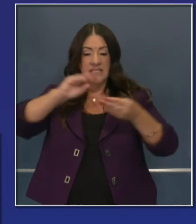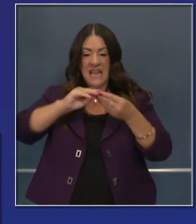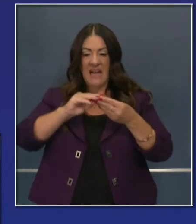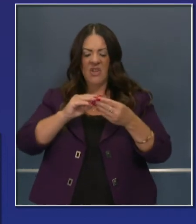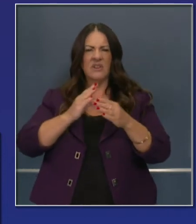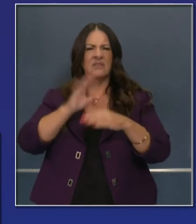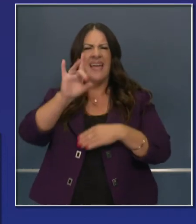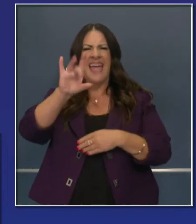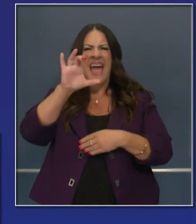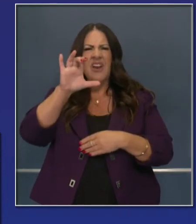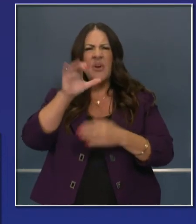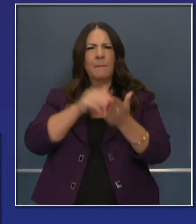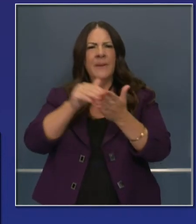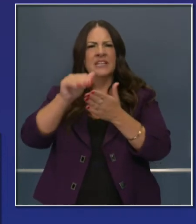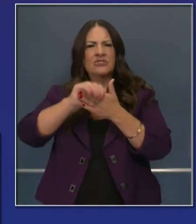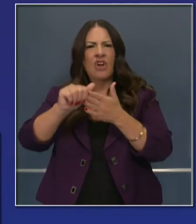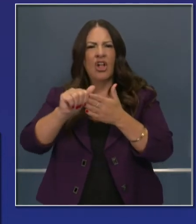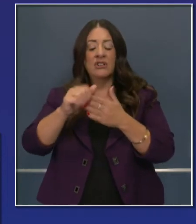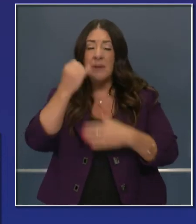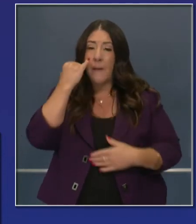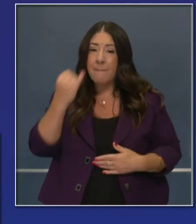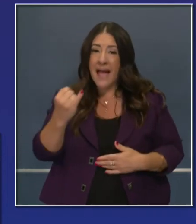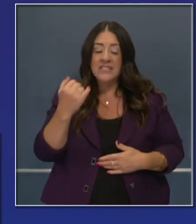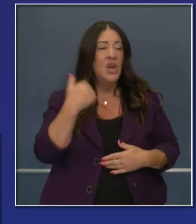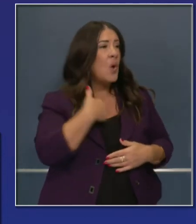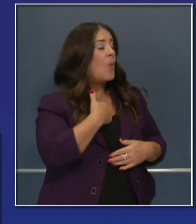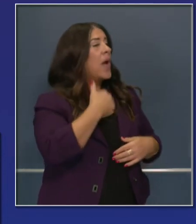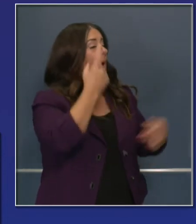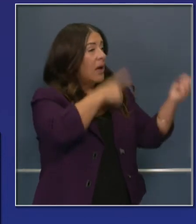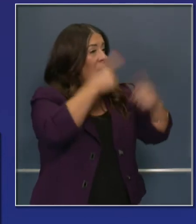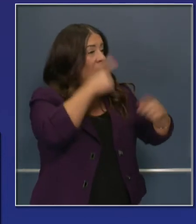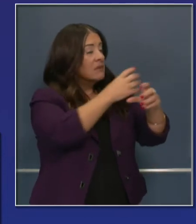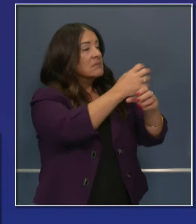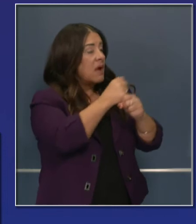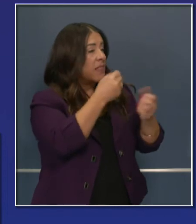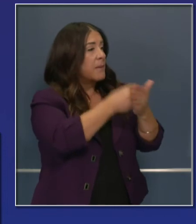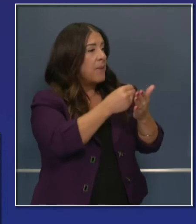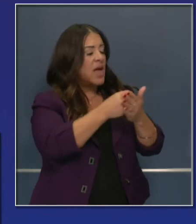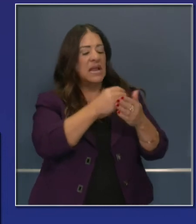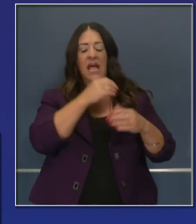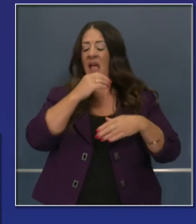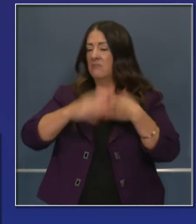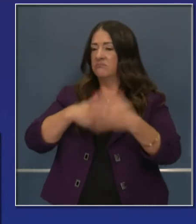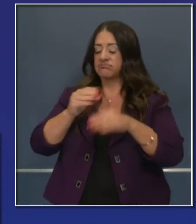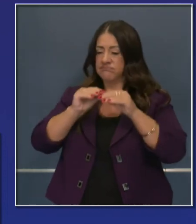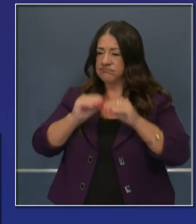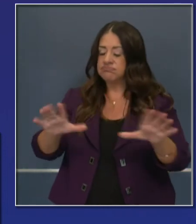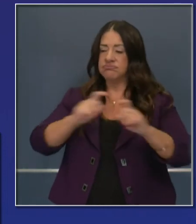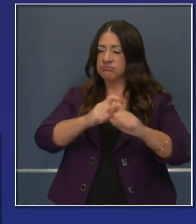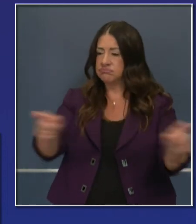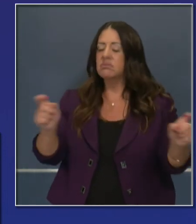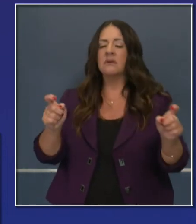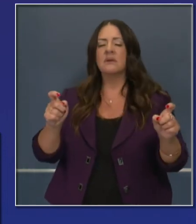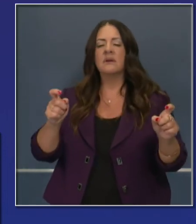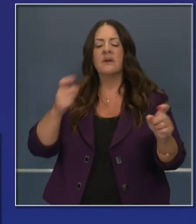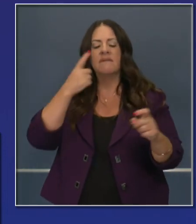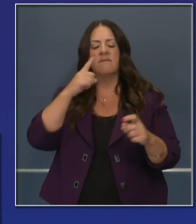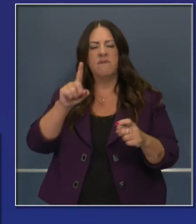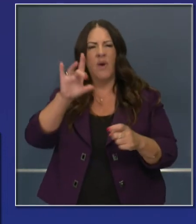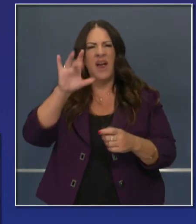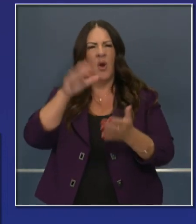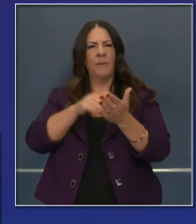just a few weeks. $800 million in just a few weeks, targeting real